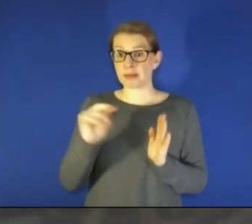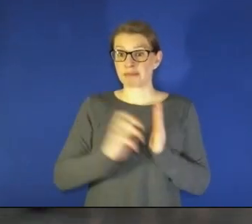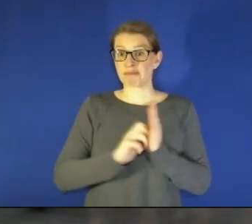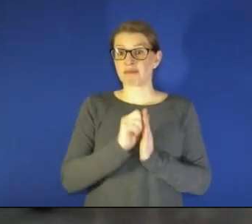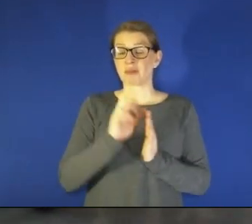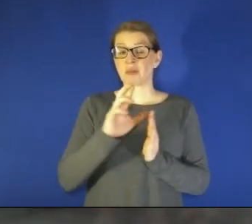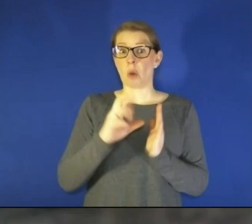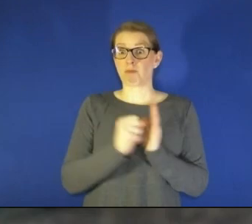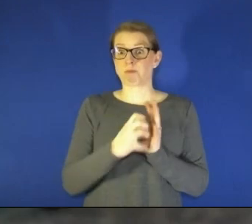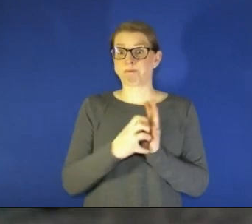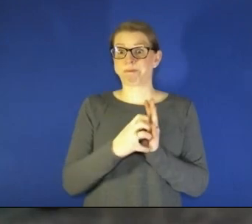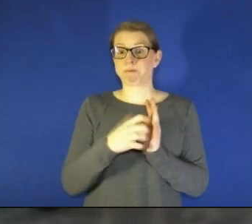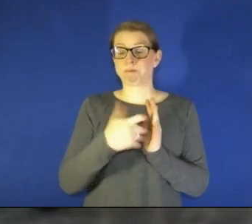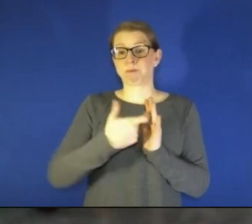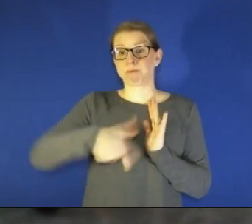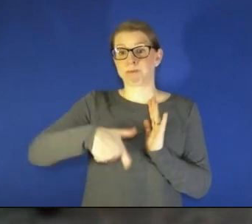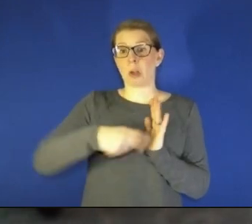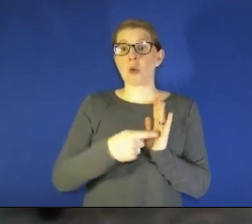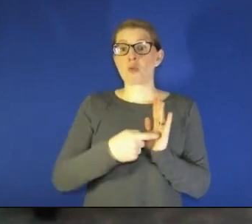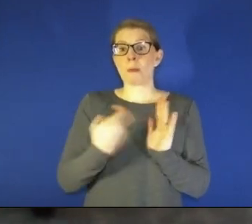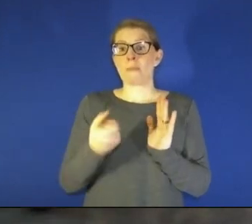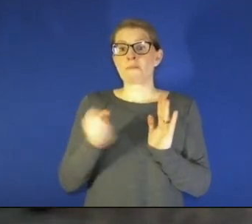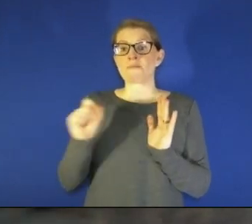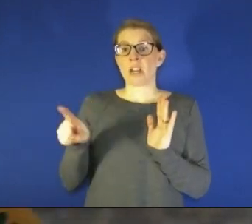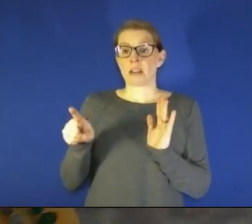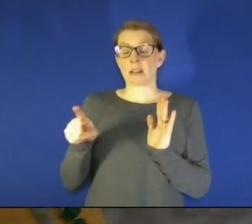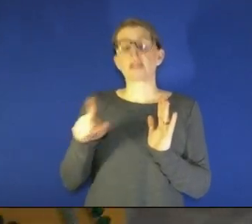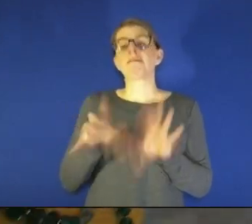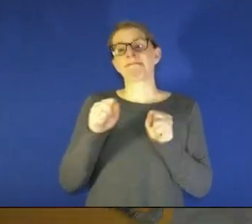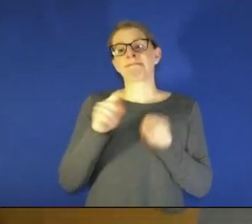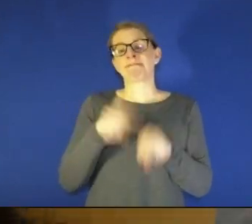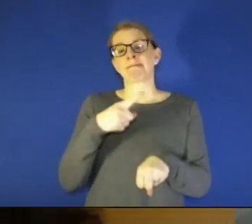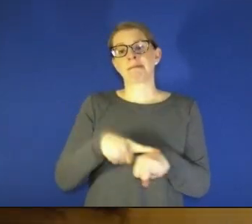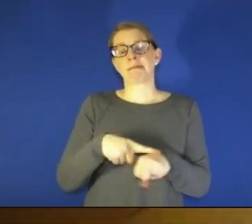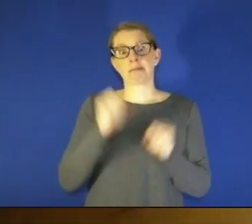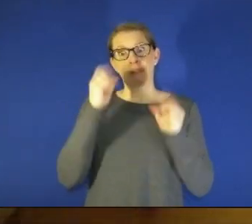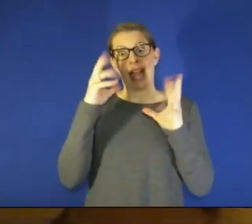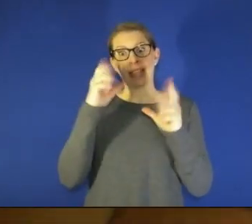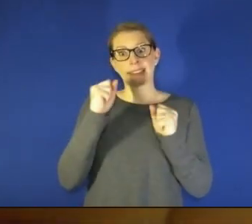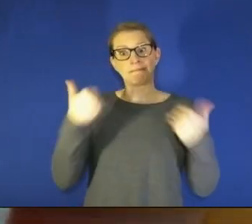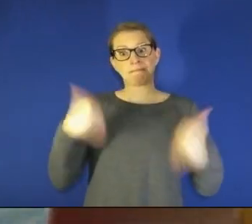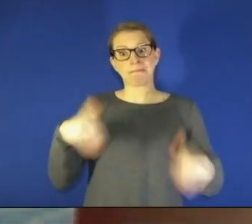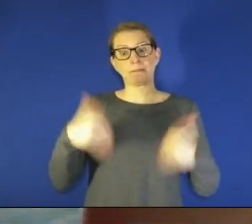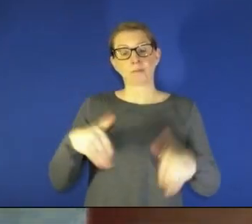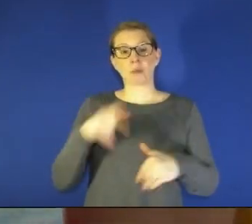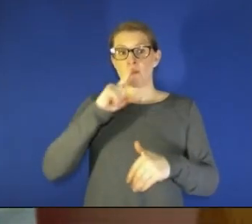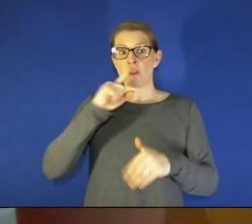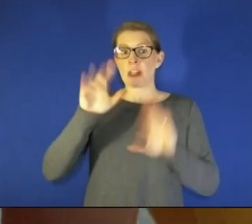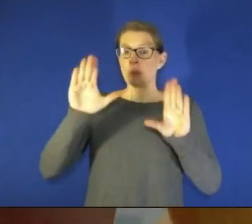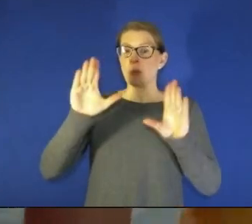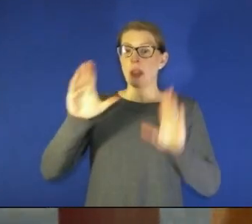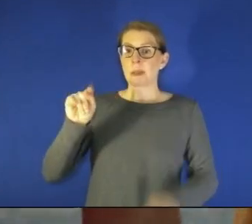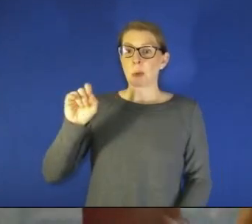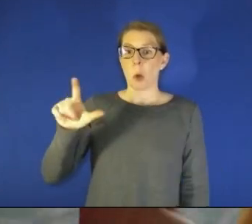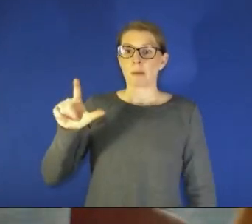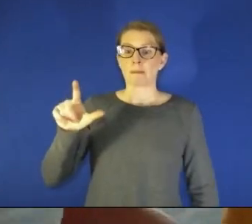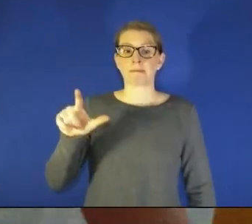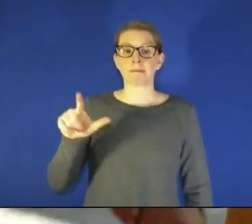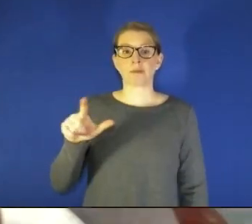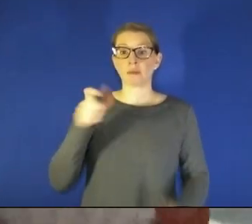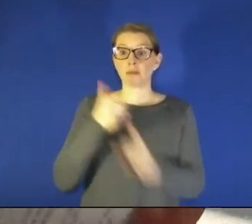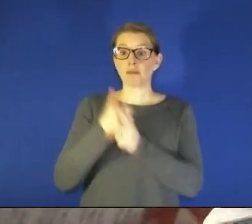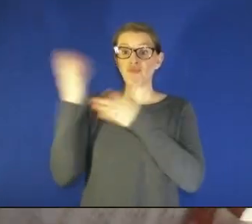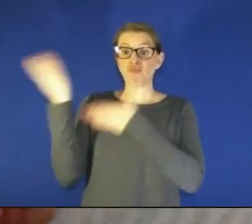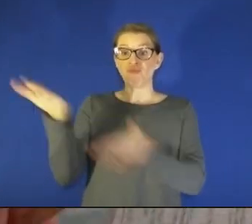to remove, then it can take longer. Got it. This is fascinating, and this really is a great tool. And you take this to